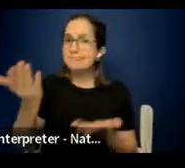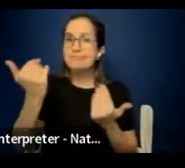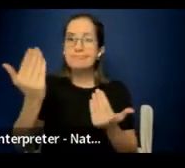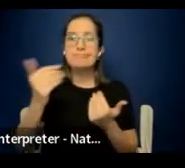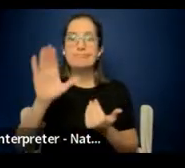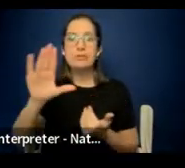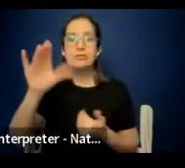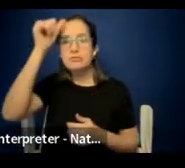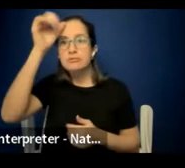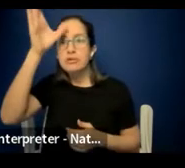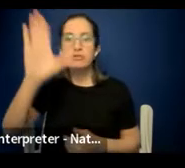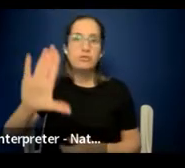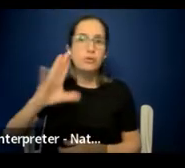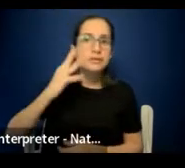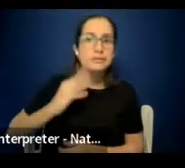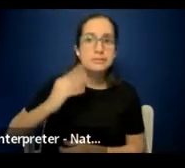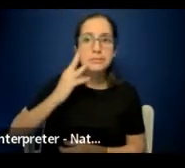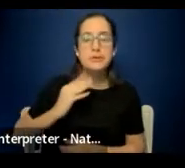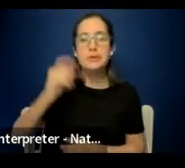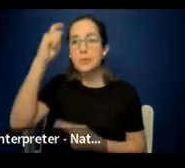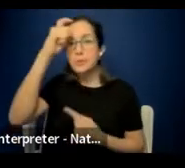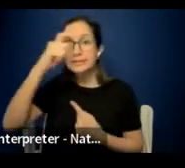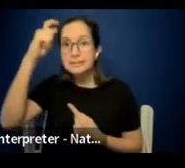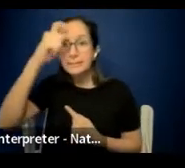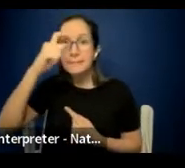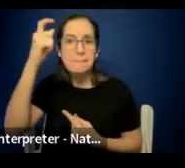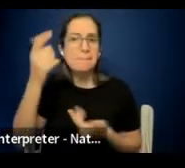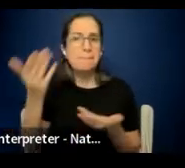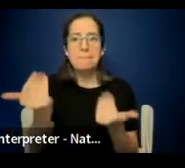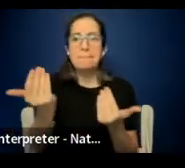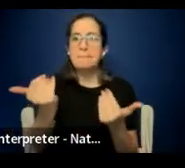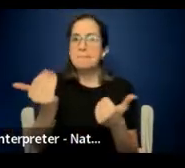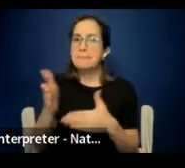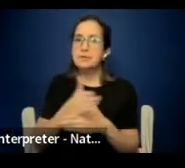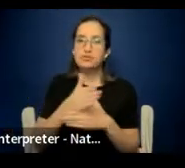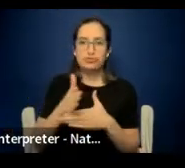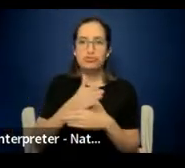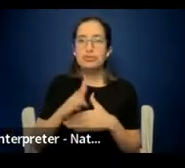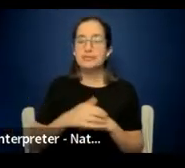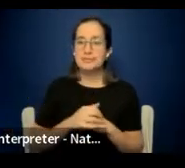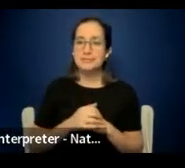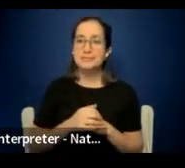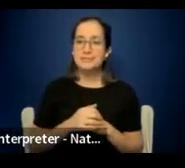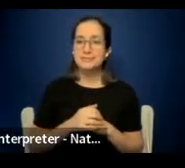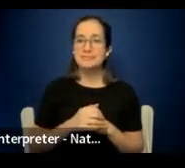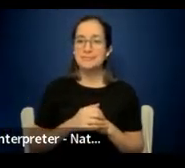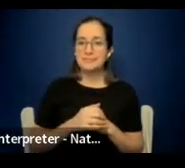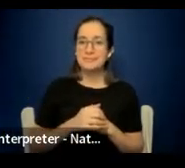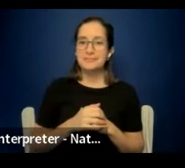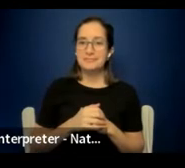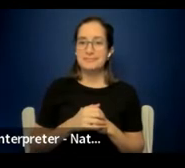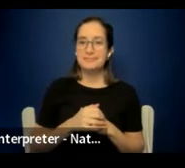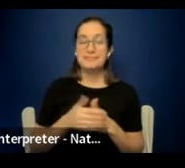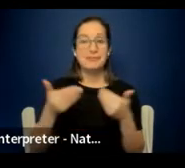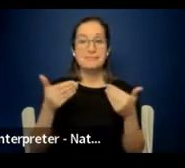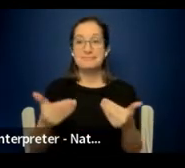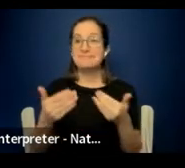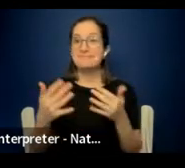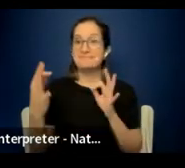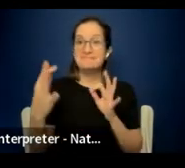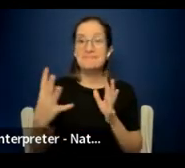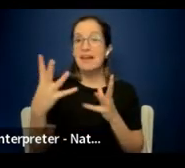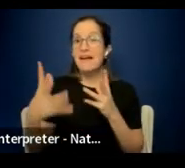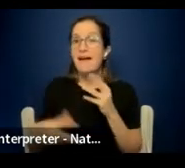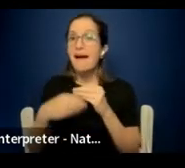of experience and wisdom, you know, just given all that you're doing. So, you know, please chime in. If you have something to